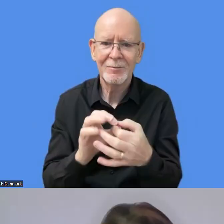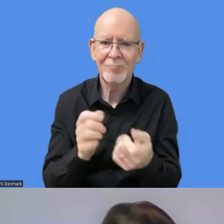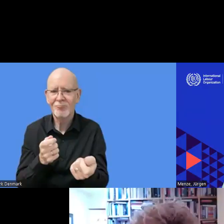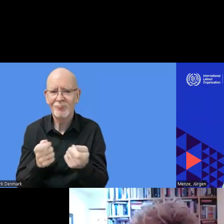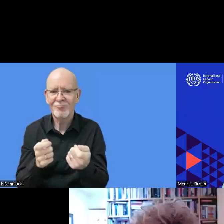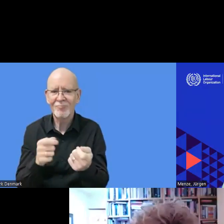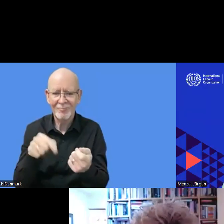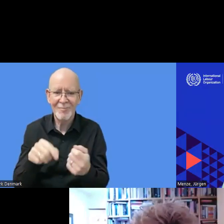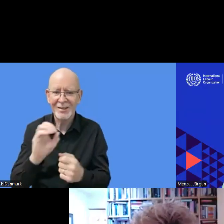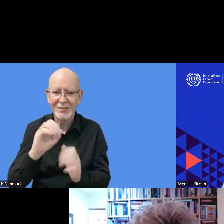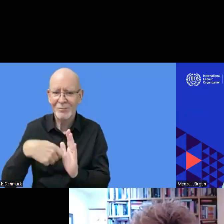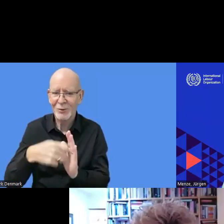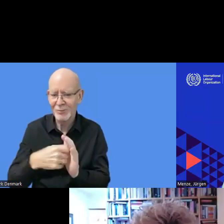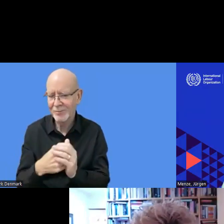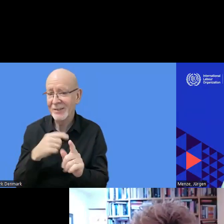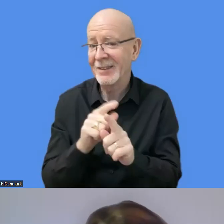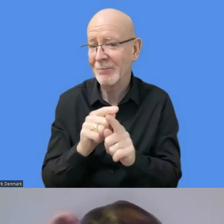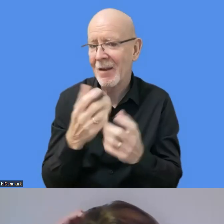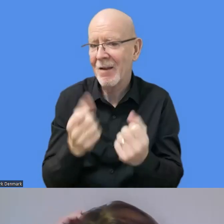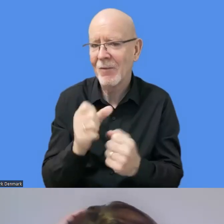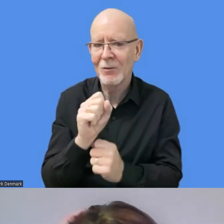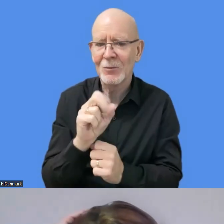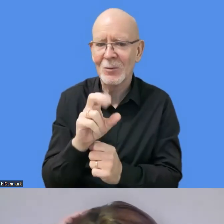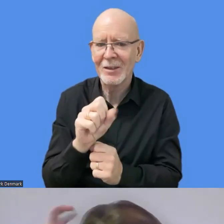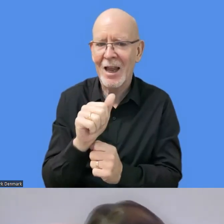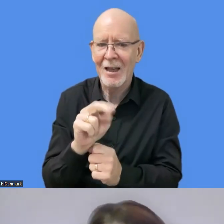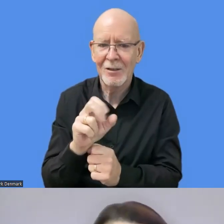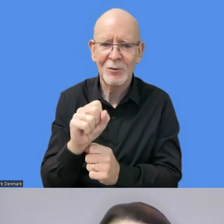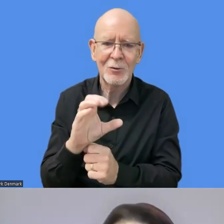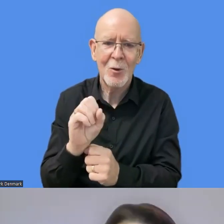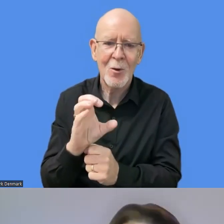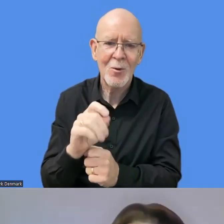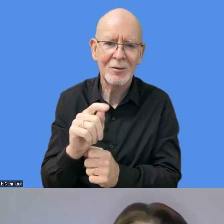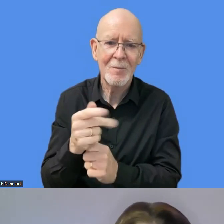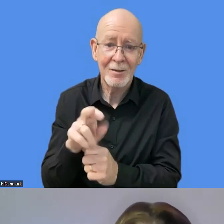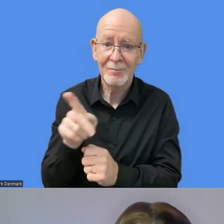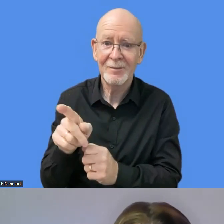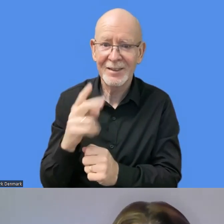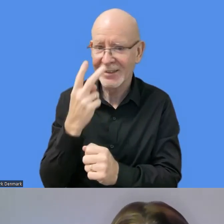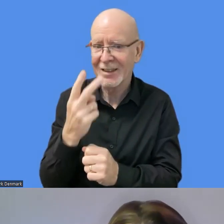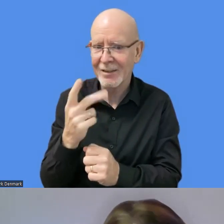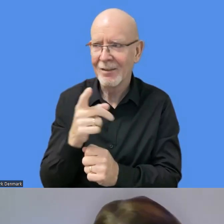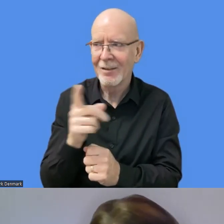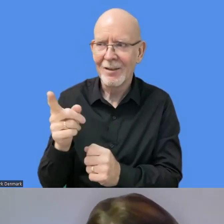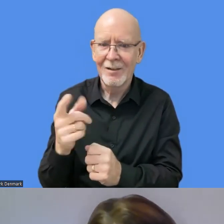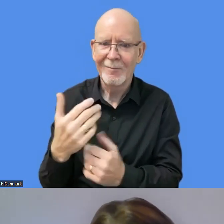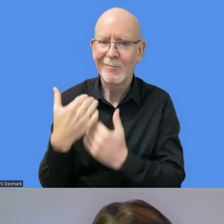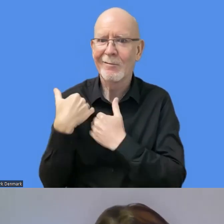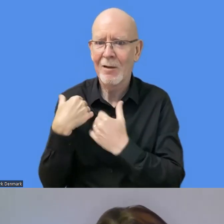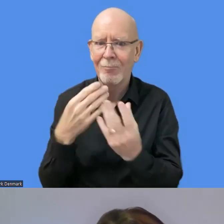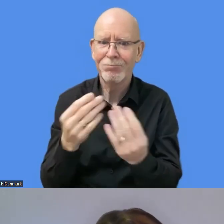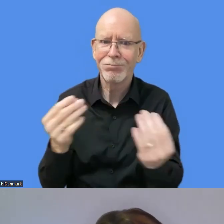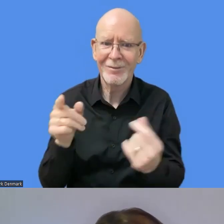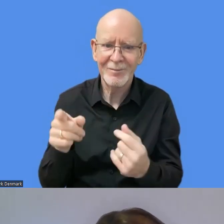Milliken, who is the Global Head of Accessibility at Atos, Atos being the current chair of the Global Business and Disability Network. So with that